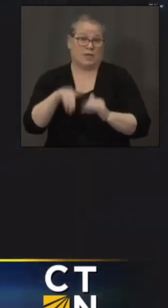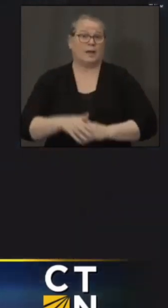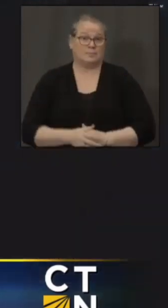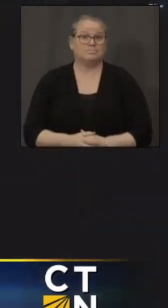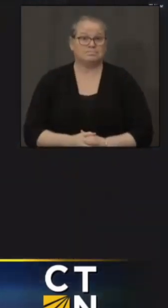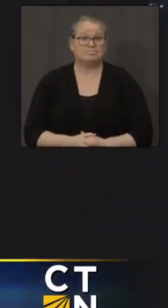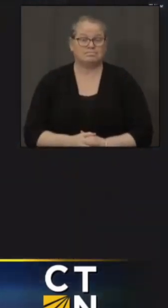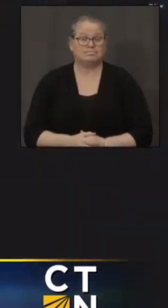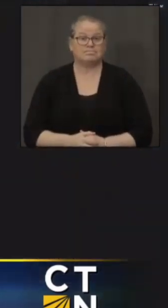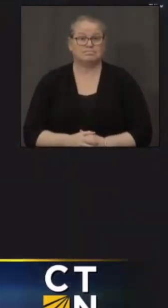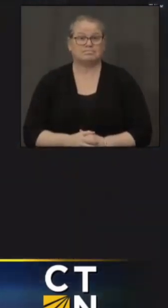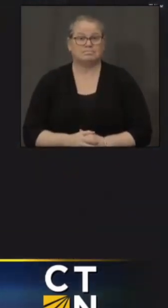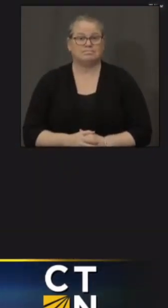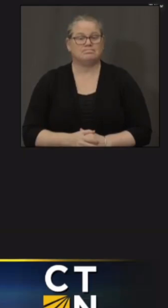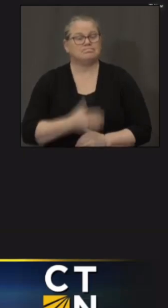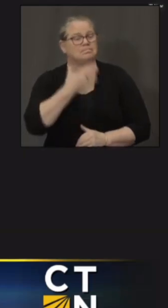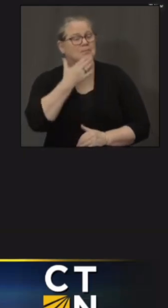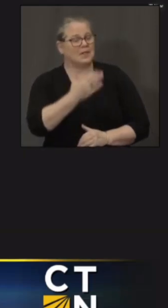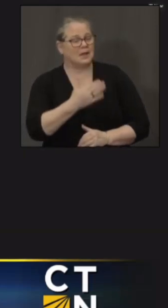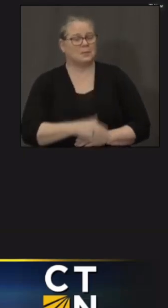Thank you. Thanks, Keith.